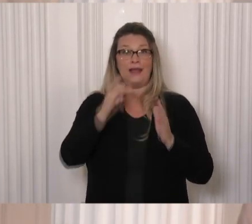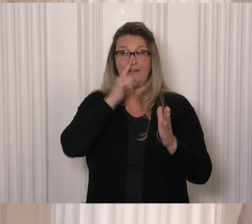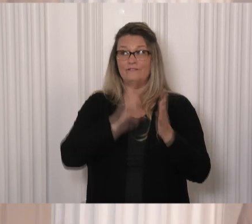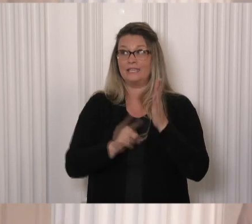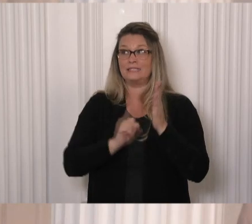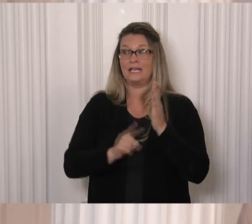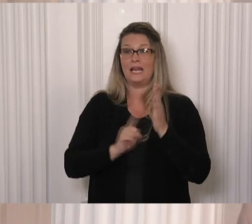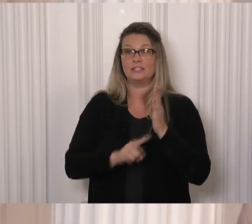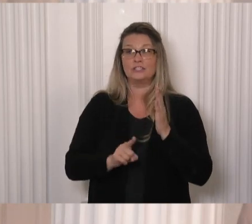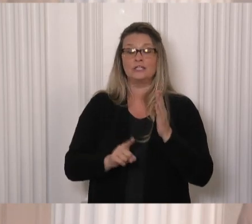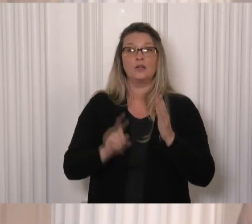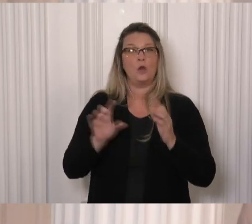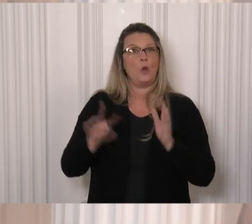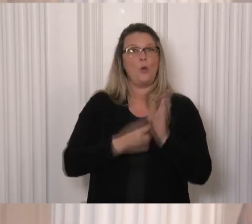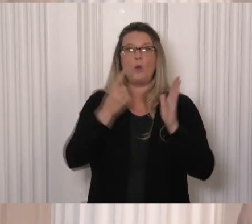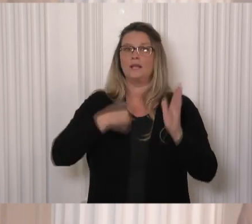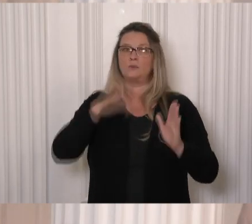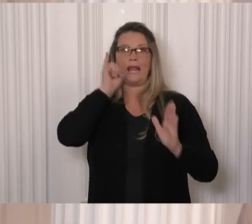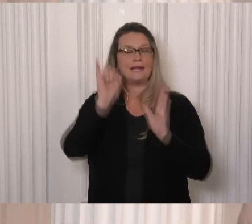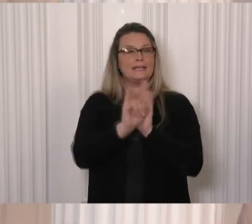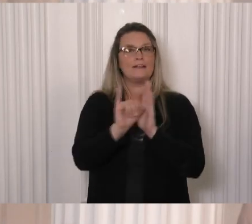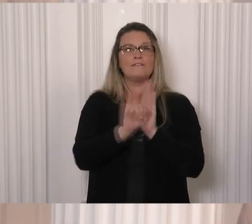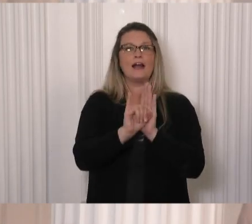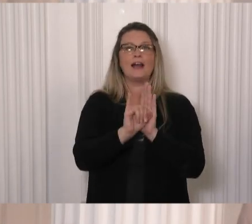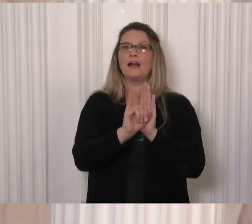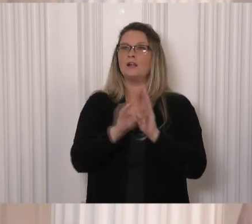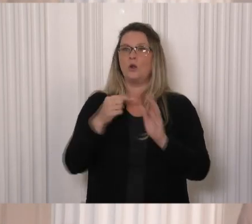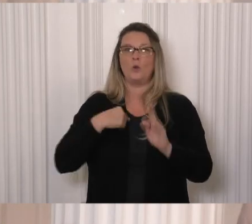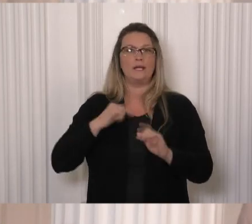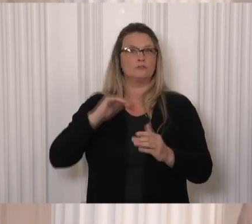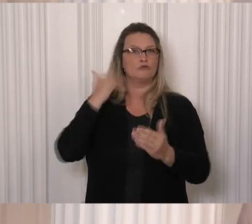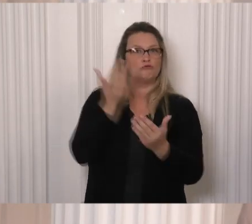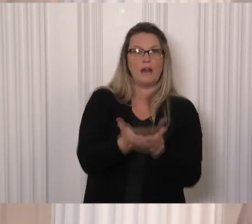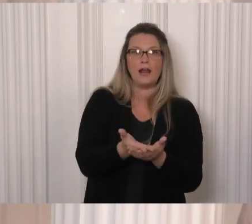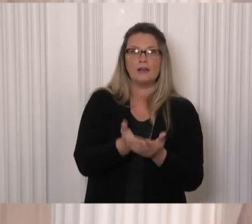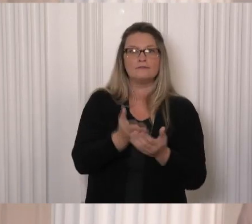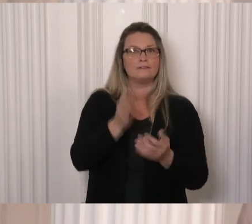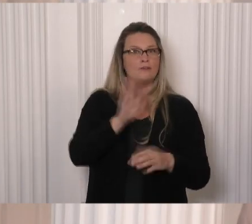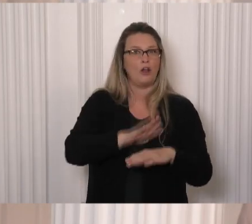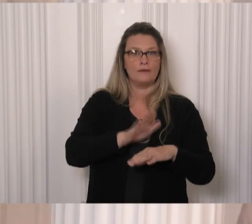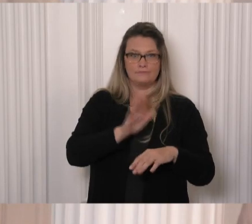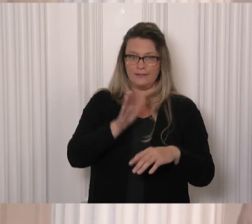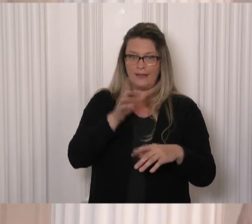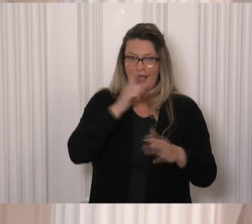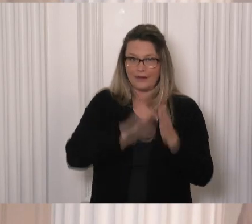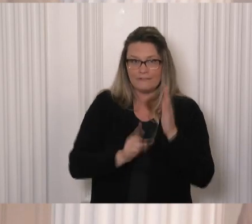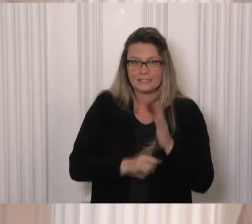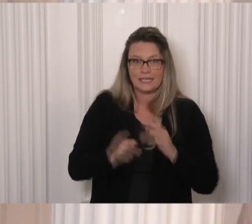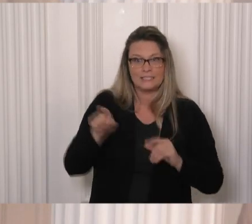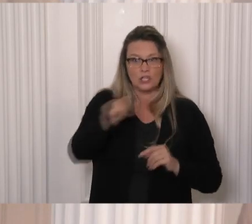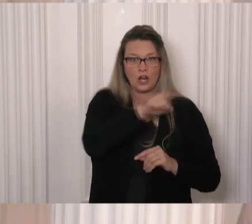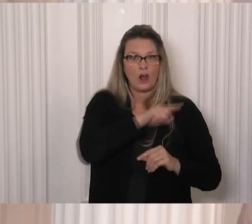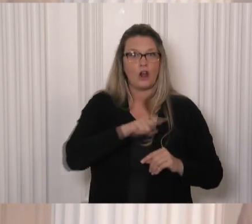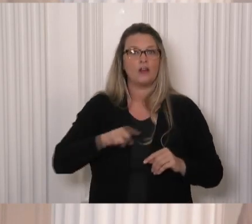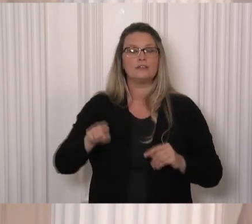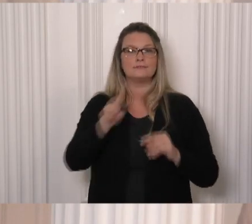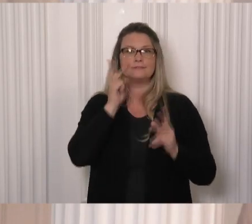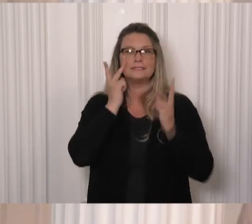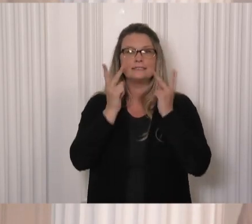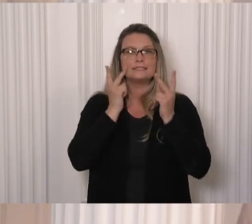So as soon as it was identified, they were right there with the facility, doing that investigation, looking to see